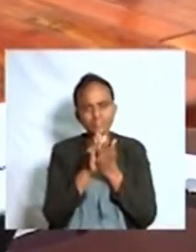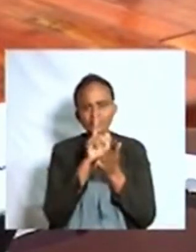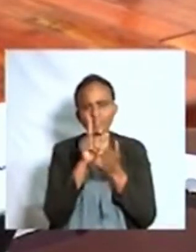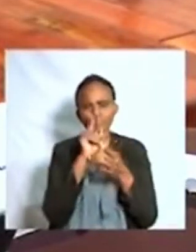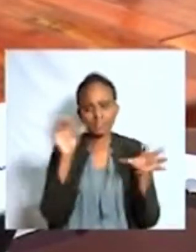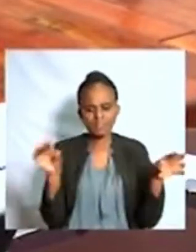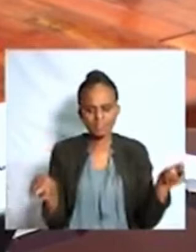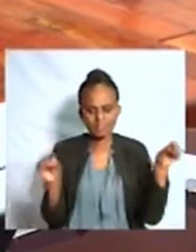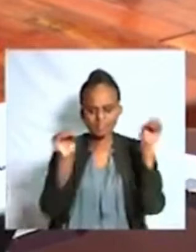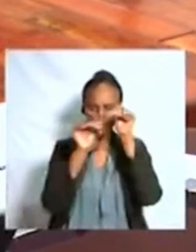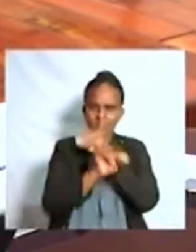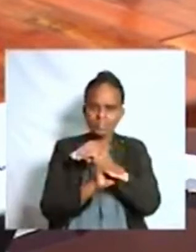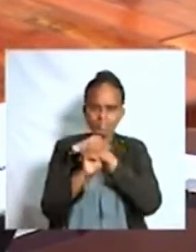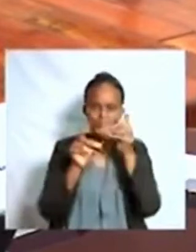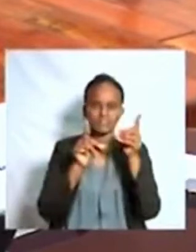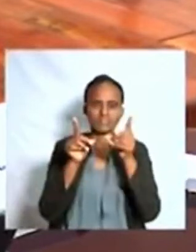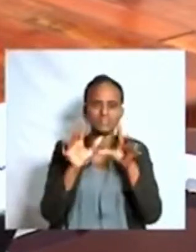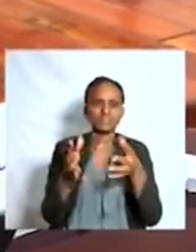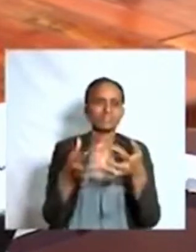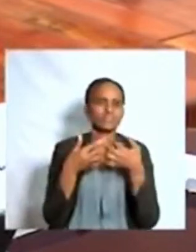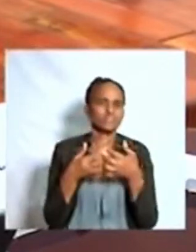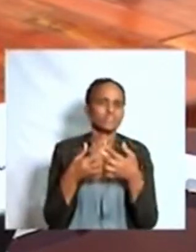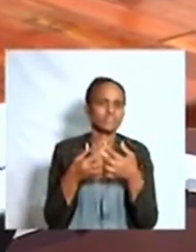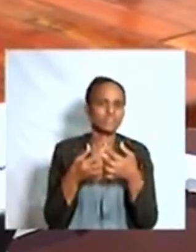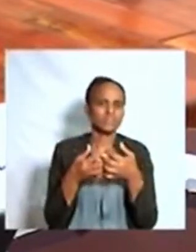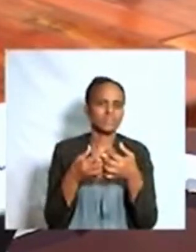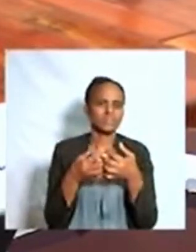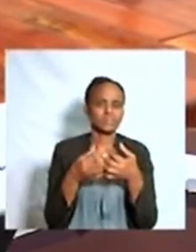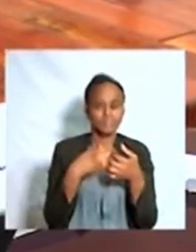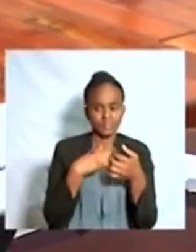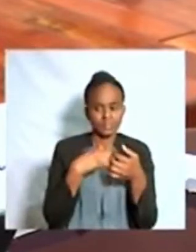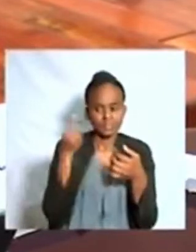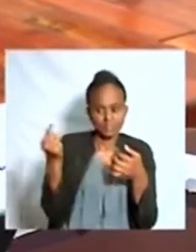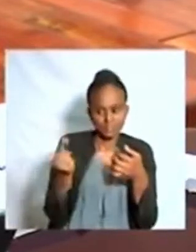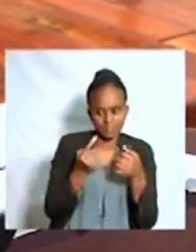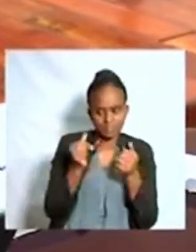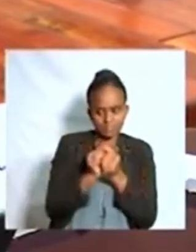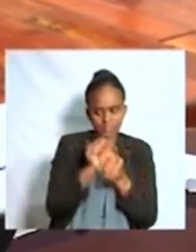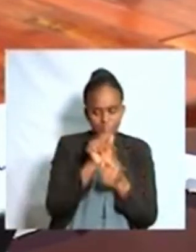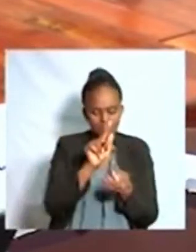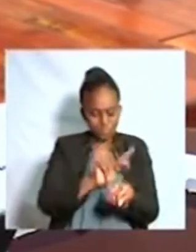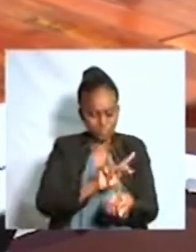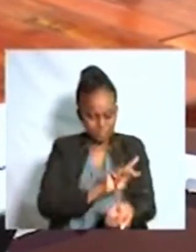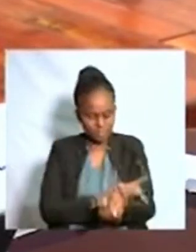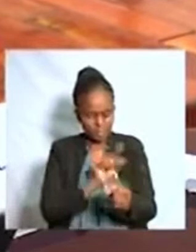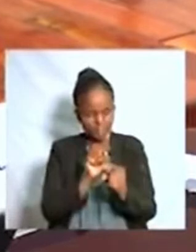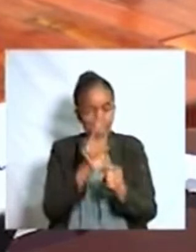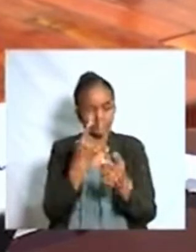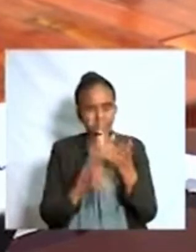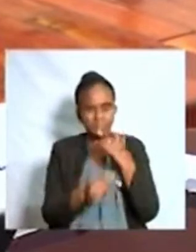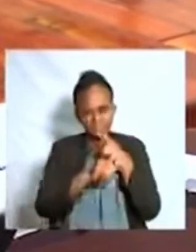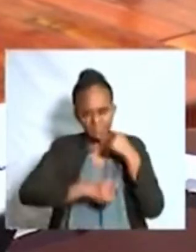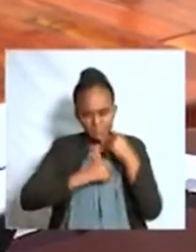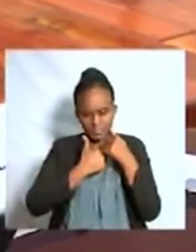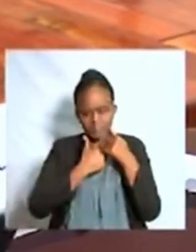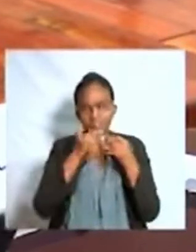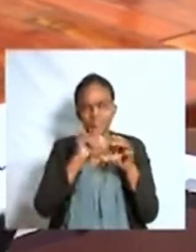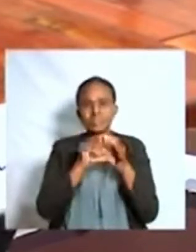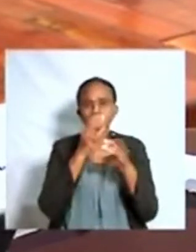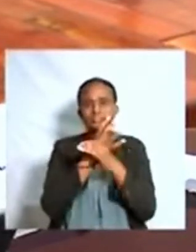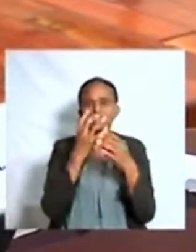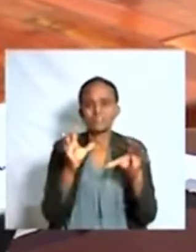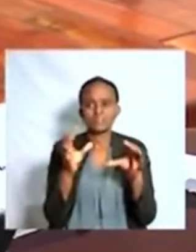swapped. Director engineering that I've come with here came from Kasama, and the one we had at Chinsali went to